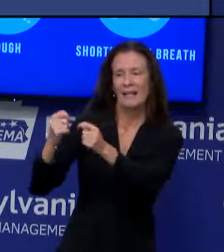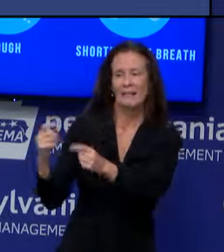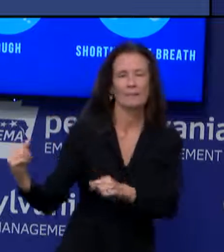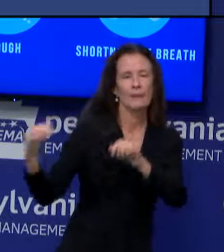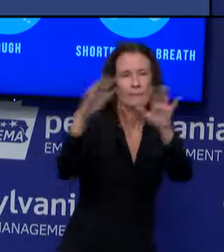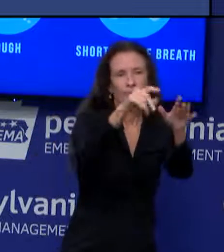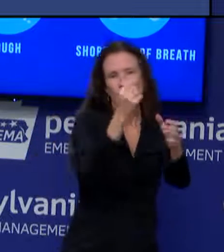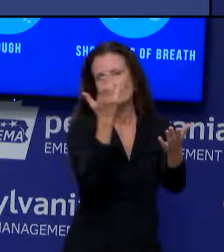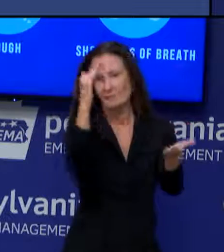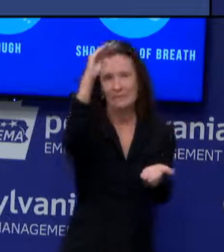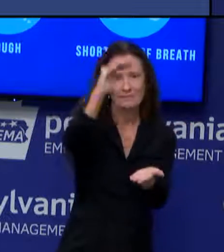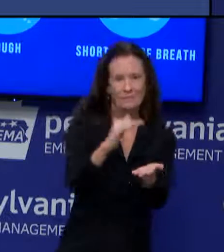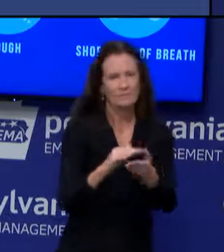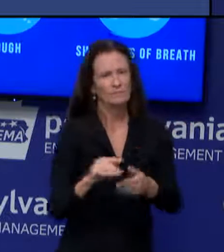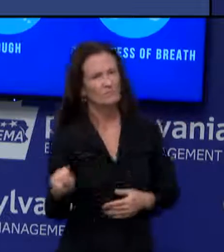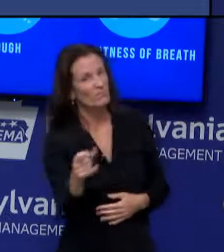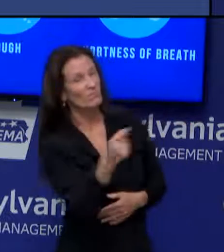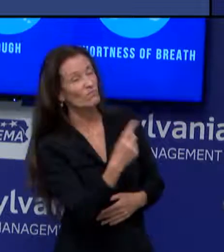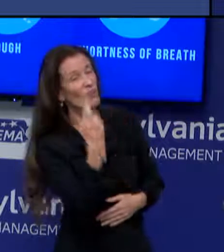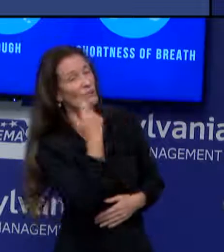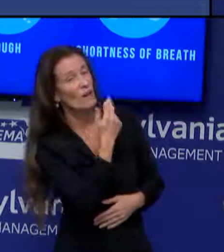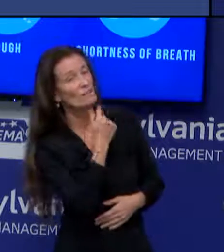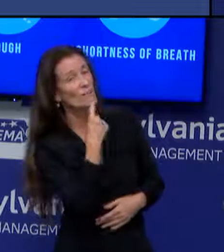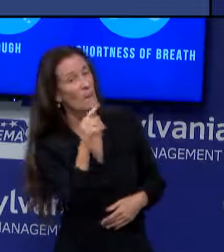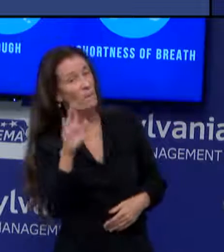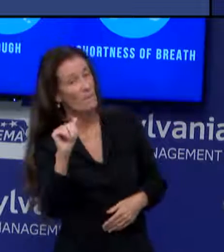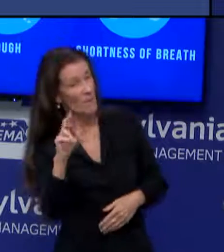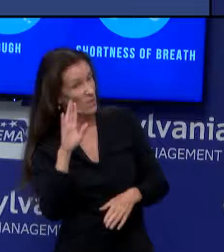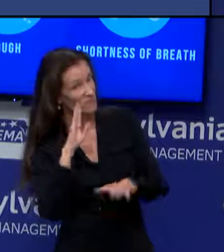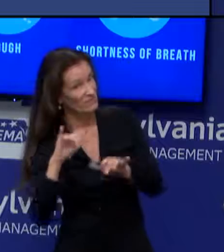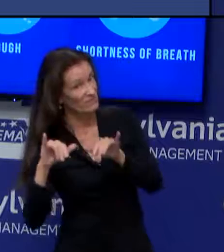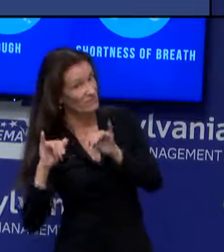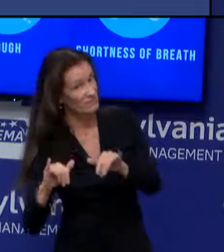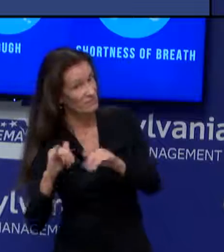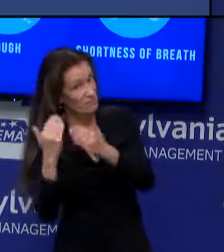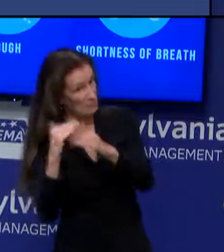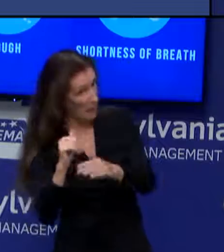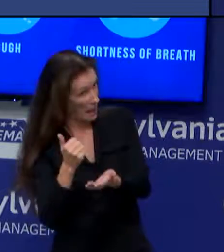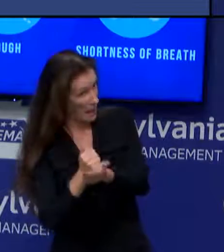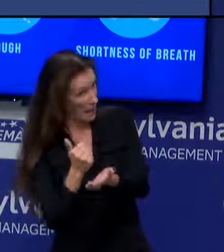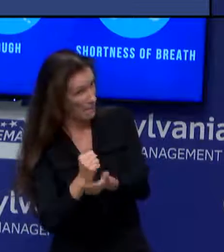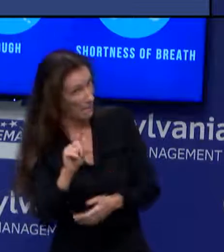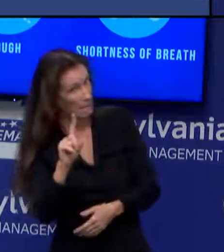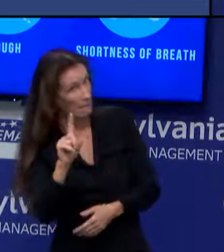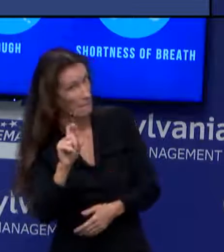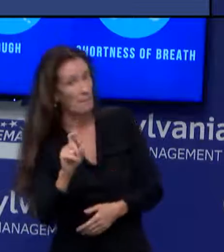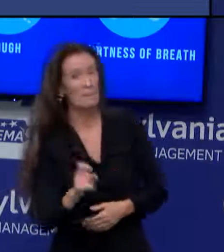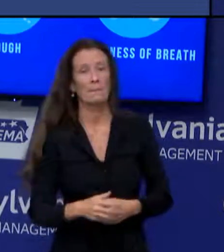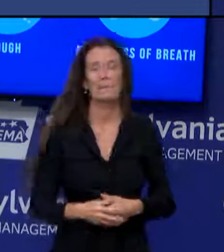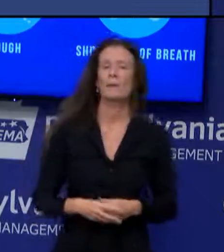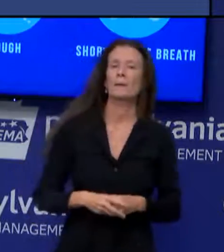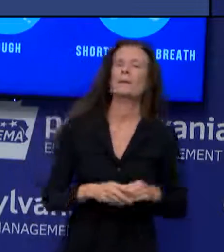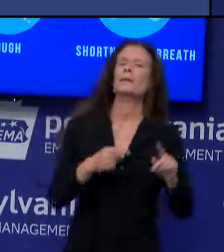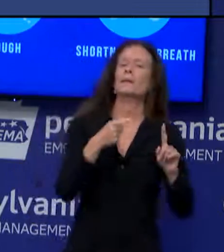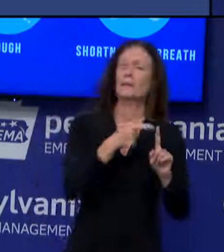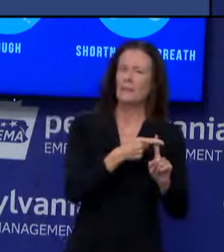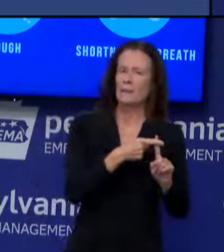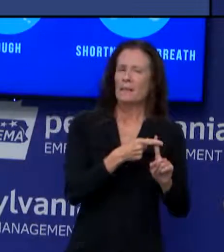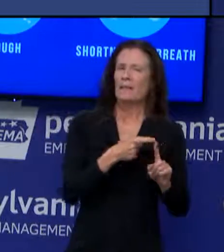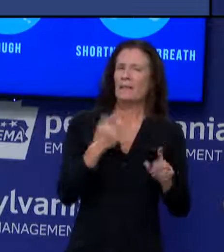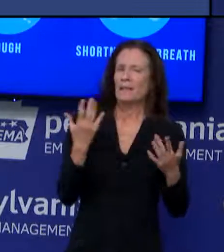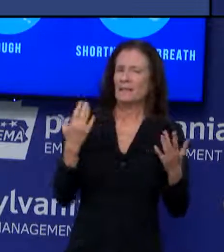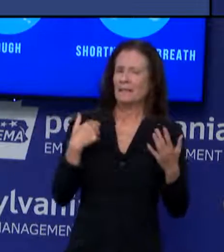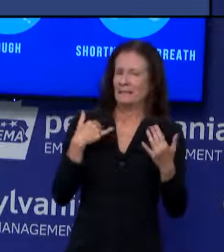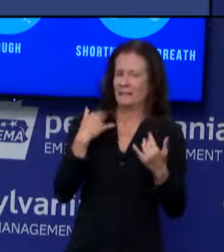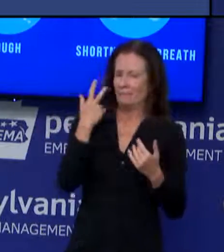on restaurants and bars have indeed paid off? So the mitigation efforts that you were speaking about, we put into effect this summer. And that